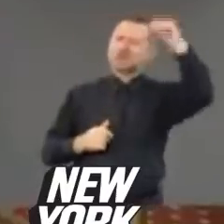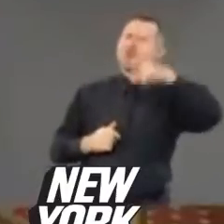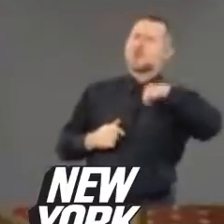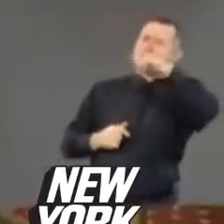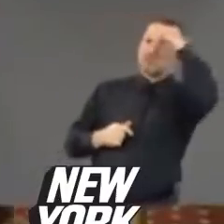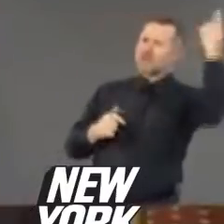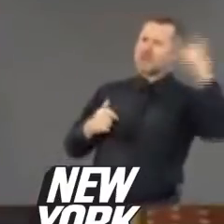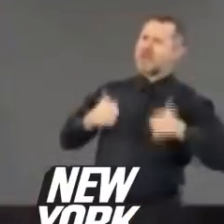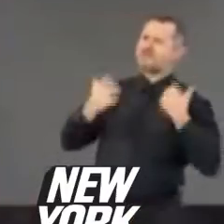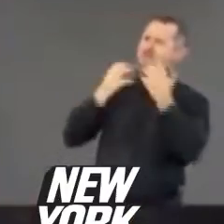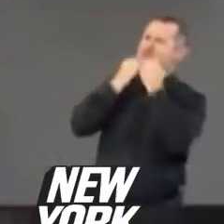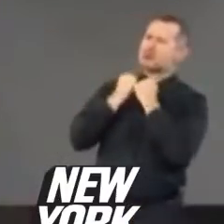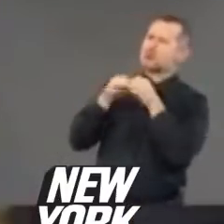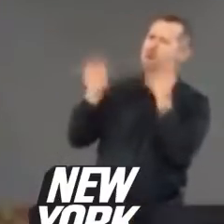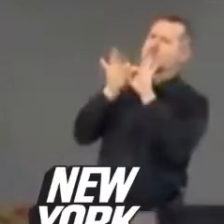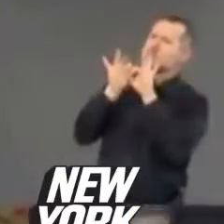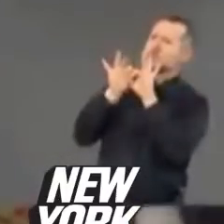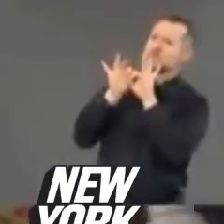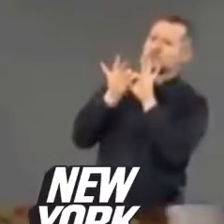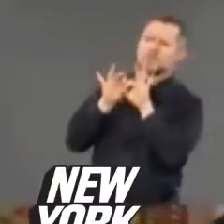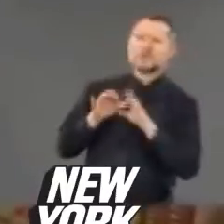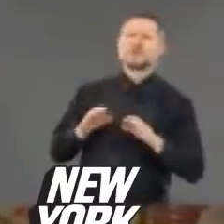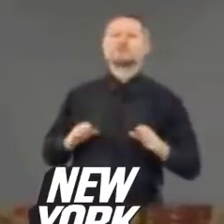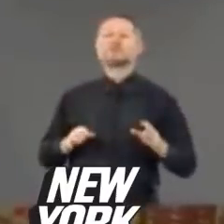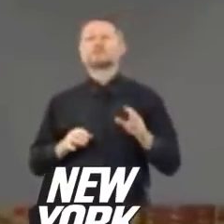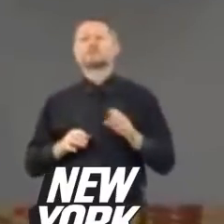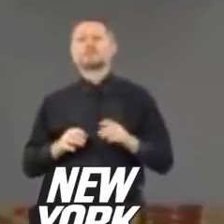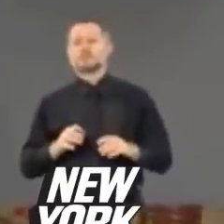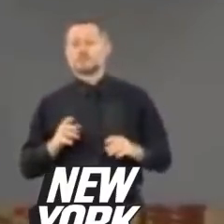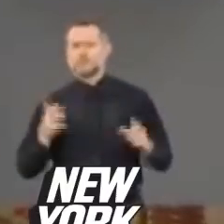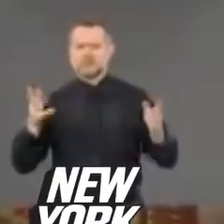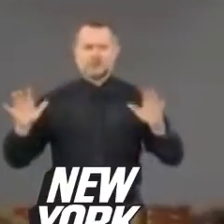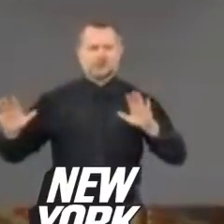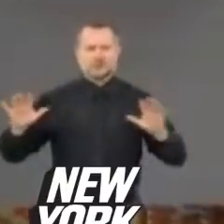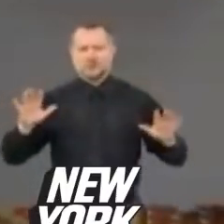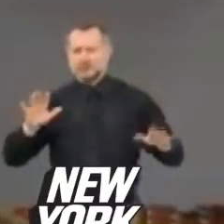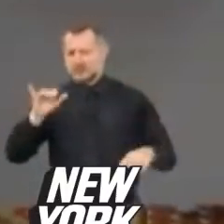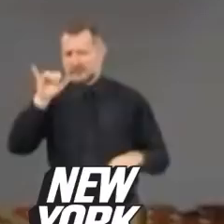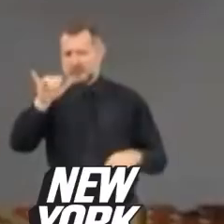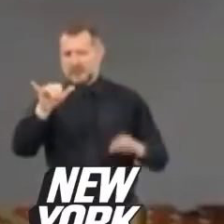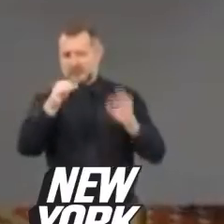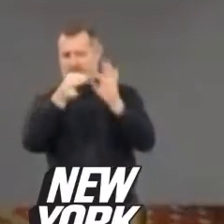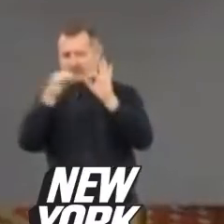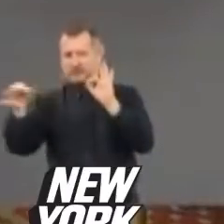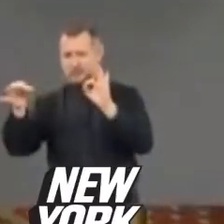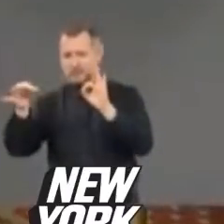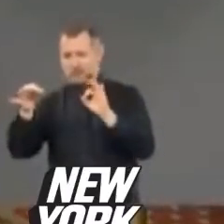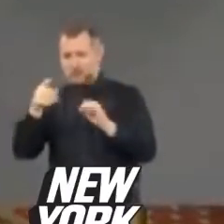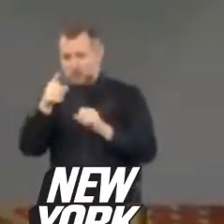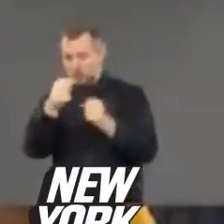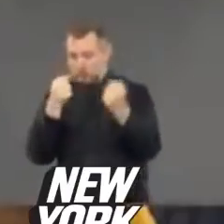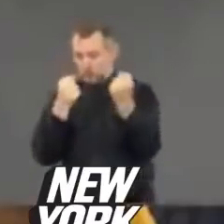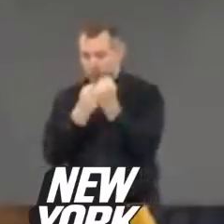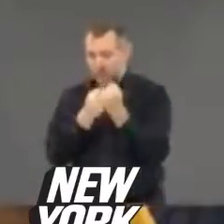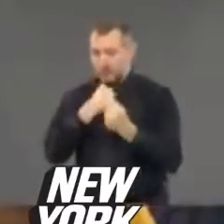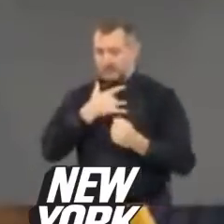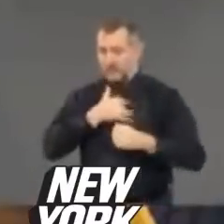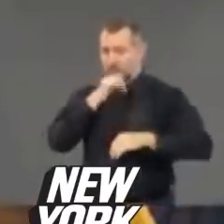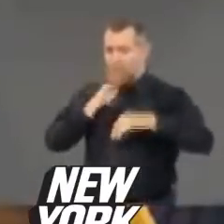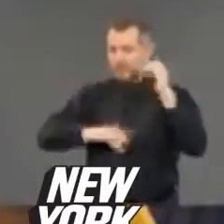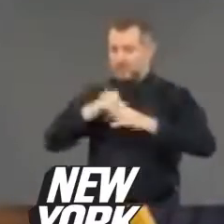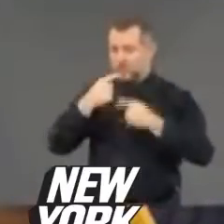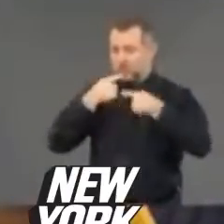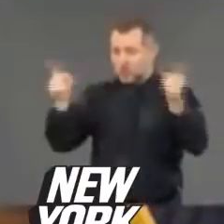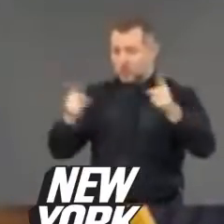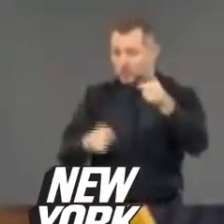Matter has been the rallying cry at a lot of these. Is that a saying that you endorse, and is that something you're comfortable saying publicly? Black Lives